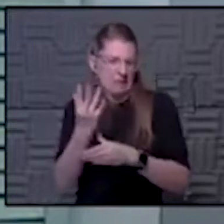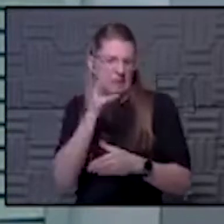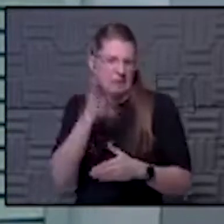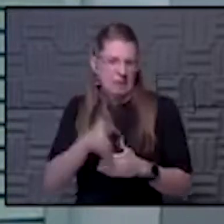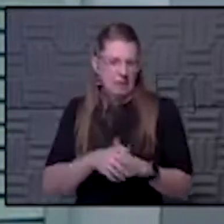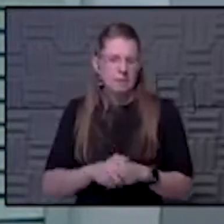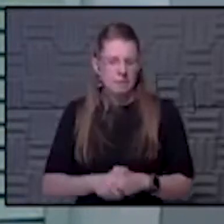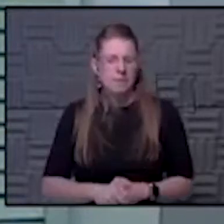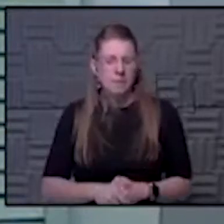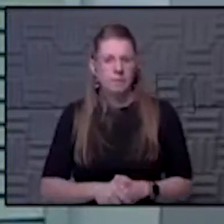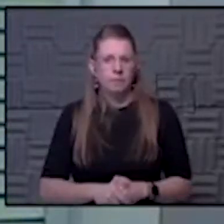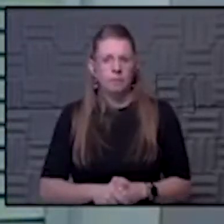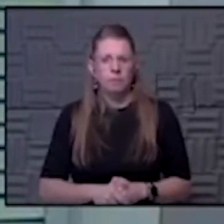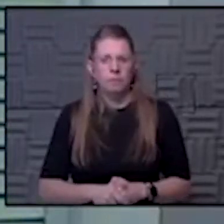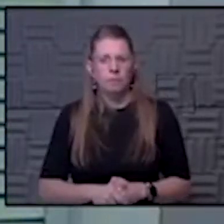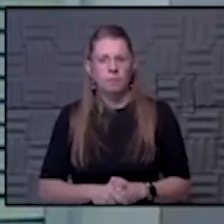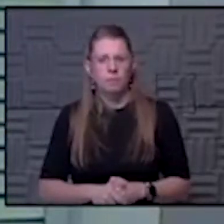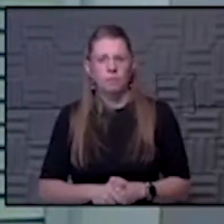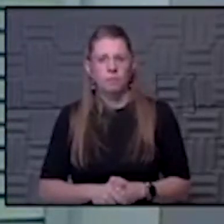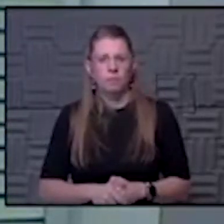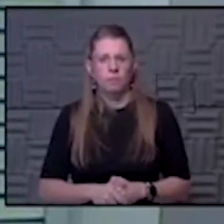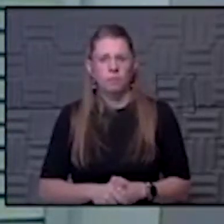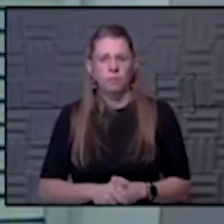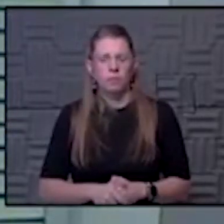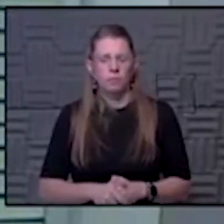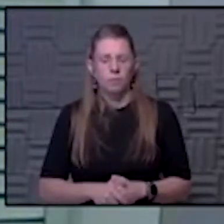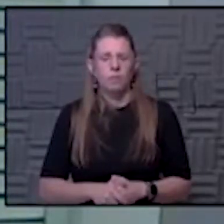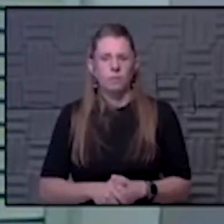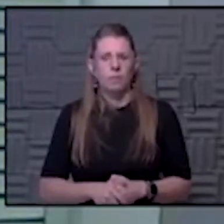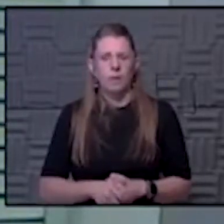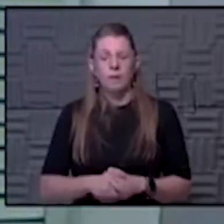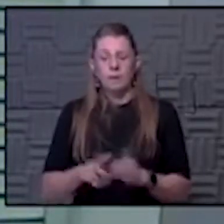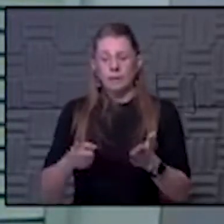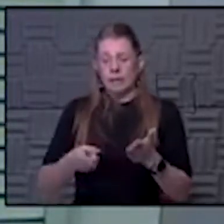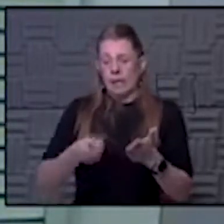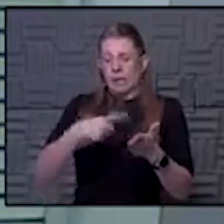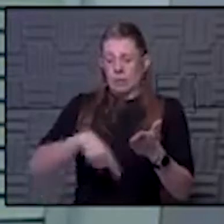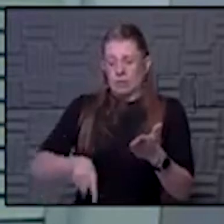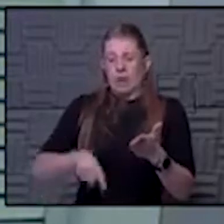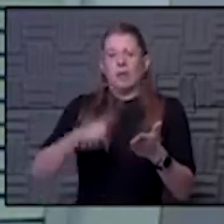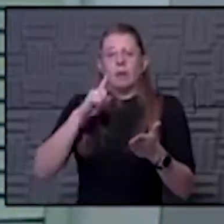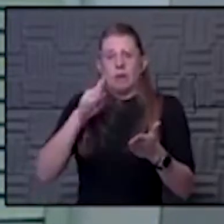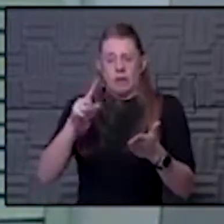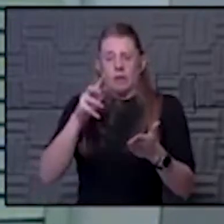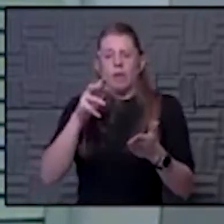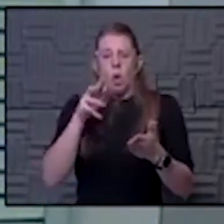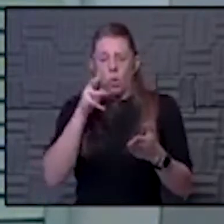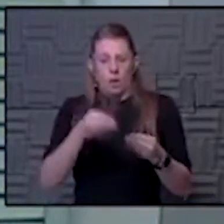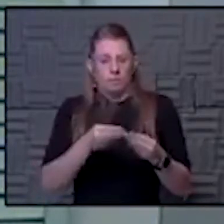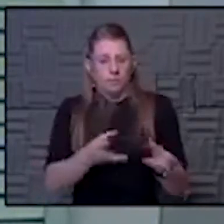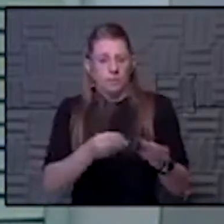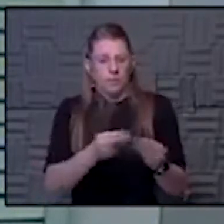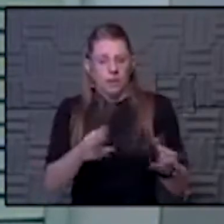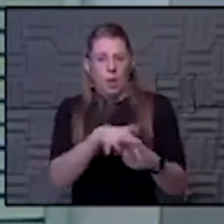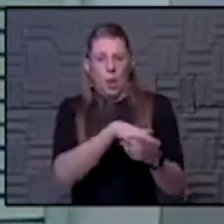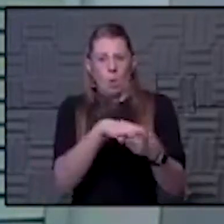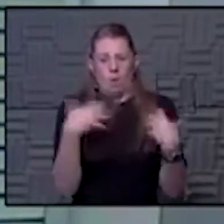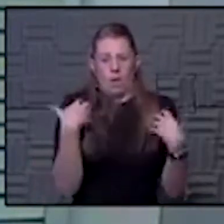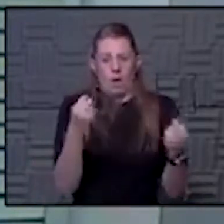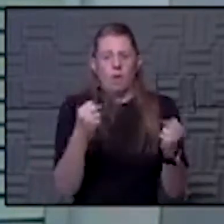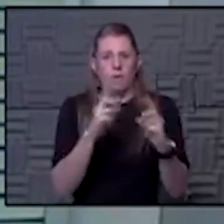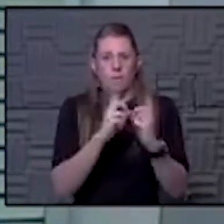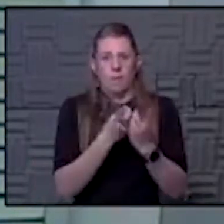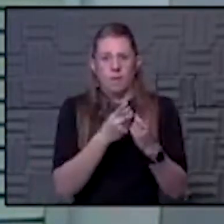but early on there will be, and as soon as next week, we're pushing out to local health departments and FQHCs. So